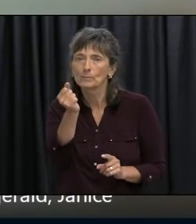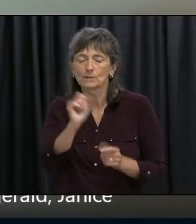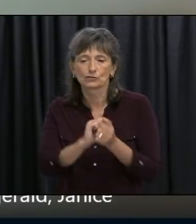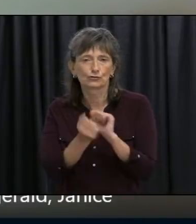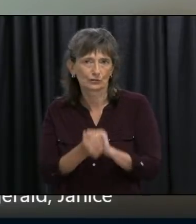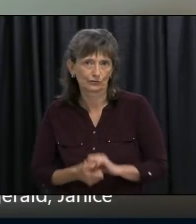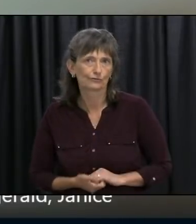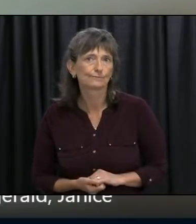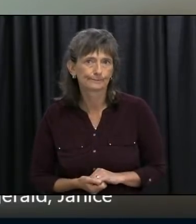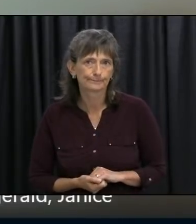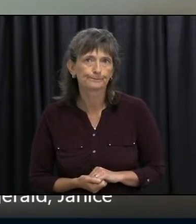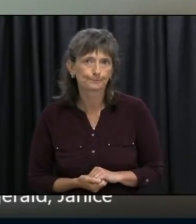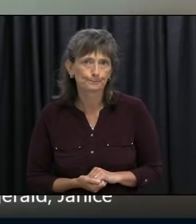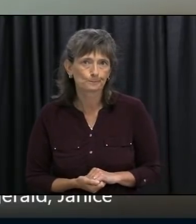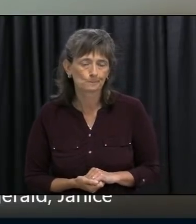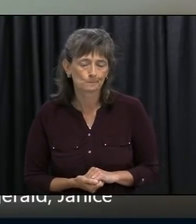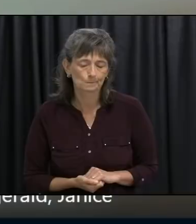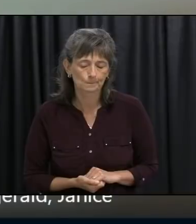quickly.